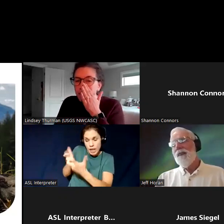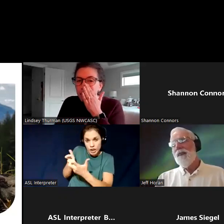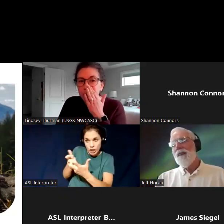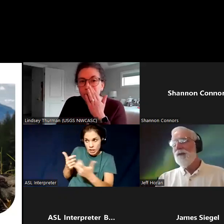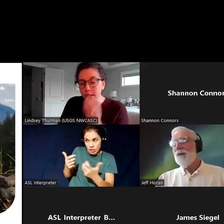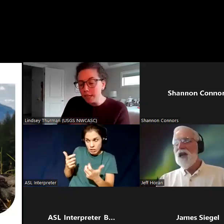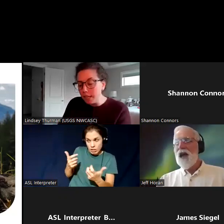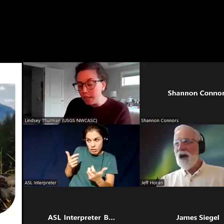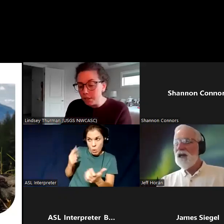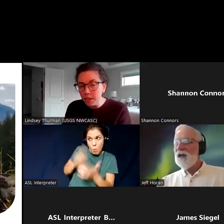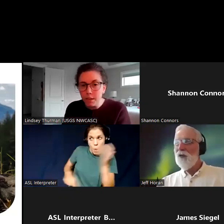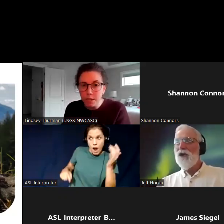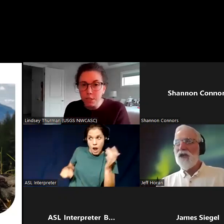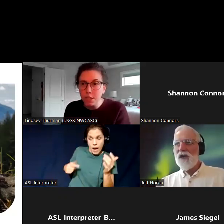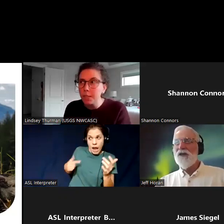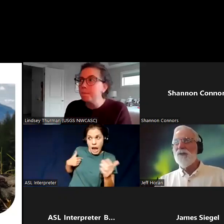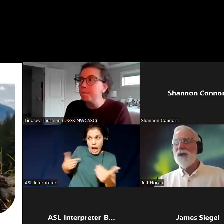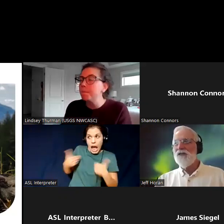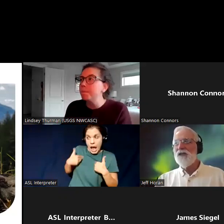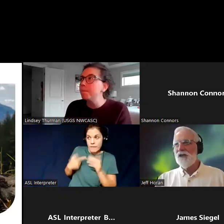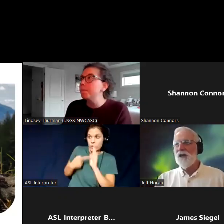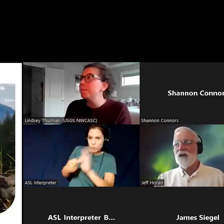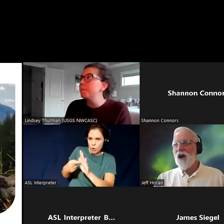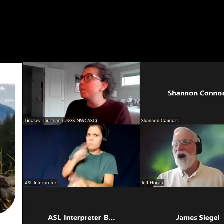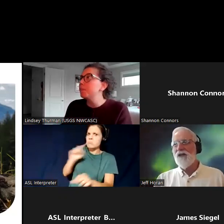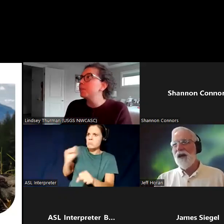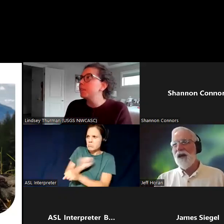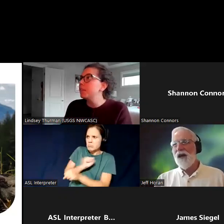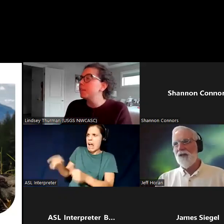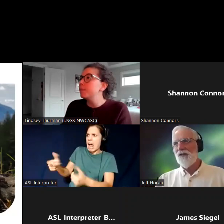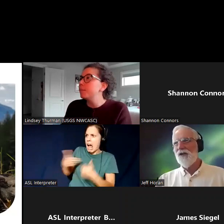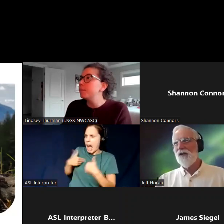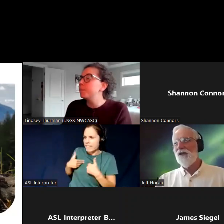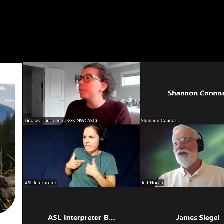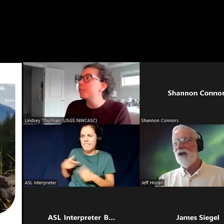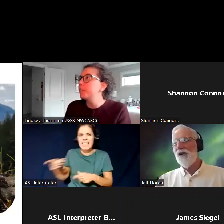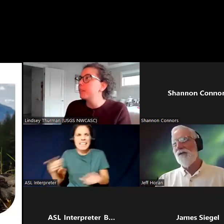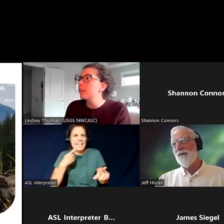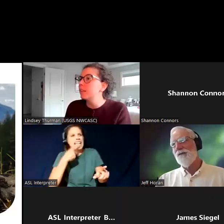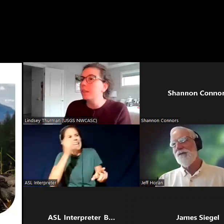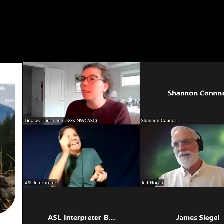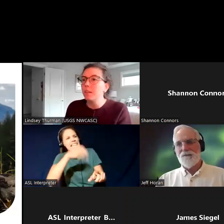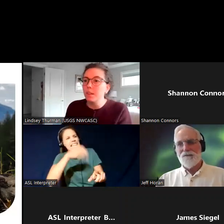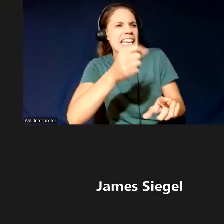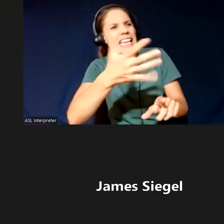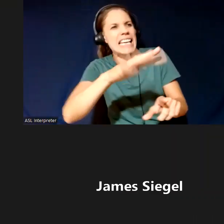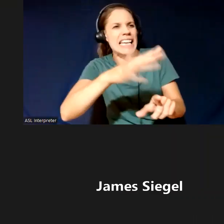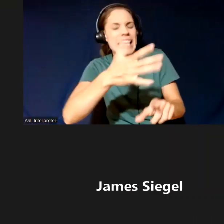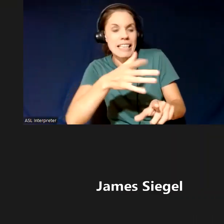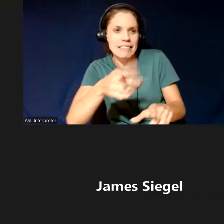that's kind of what we're getting at. Yeah, it was in the species context, certainly. So,